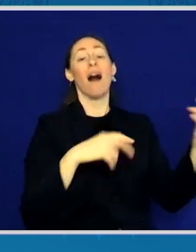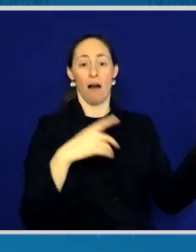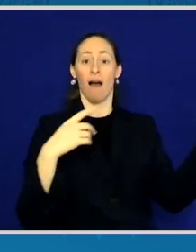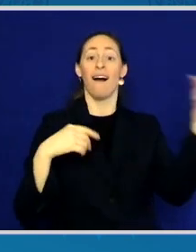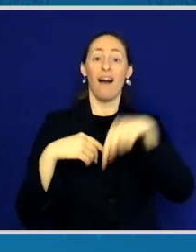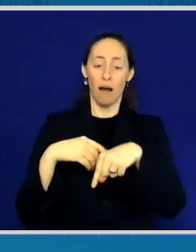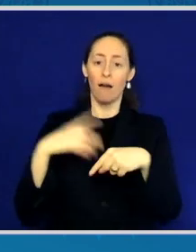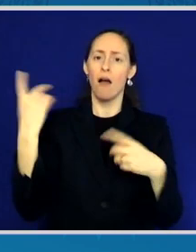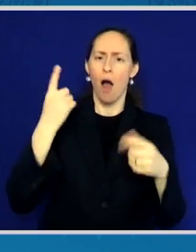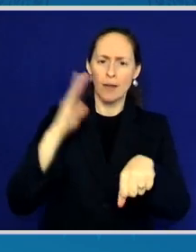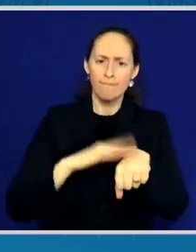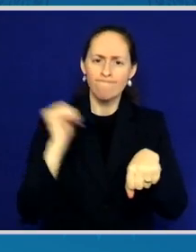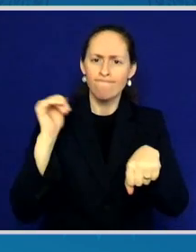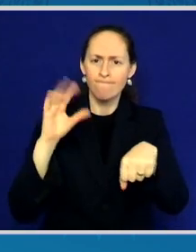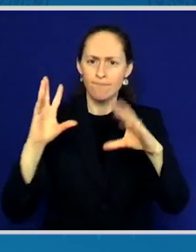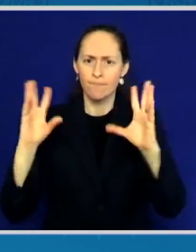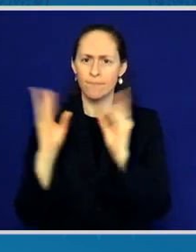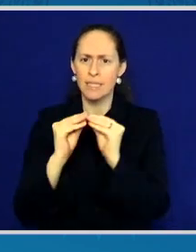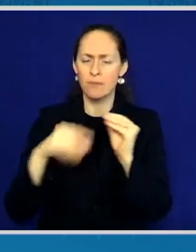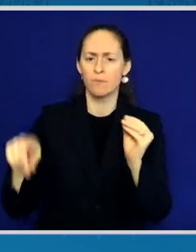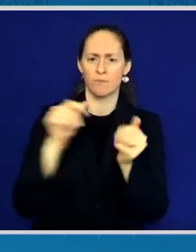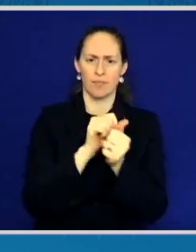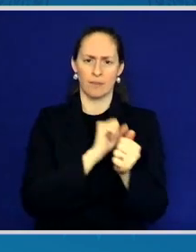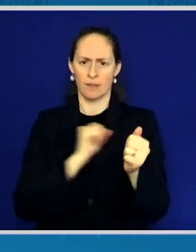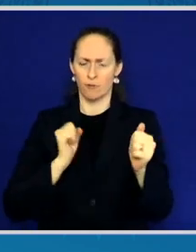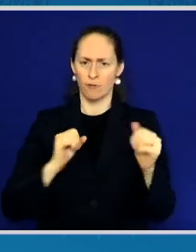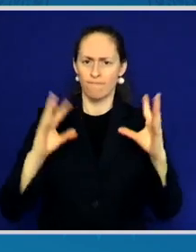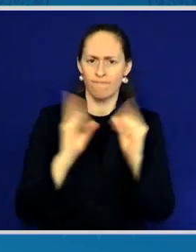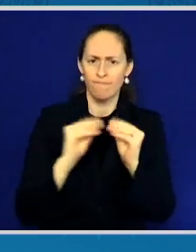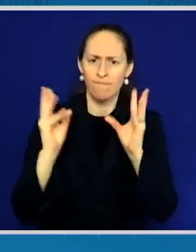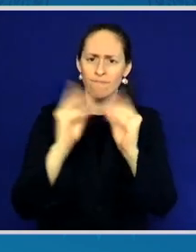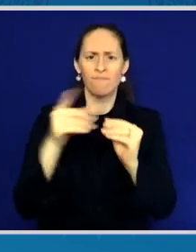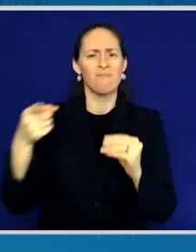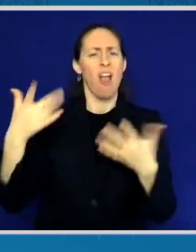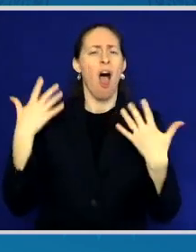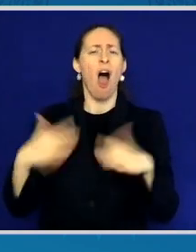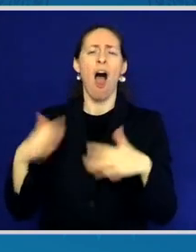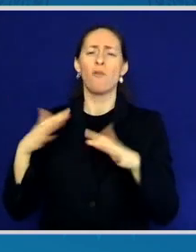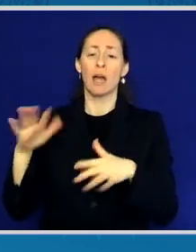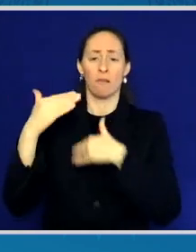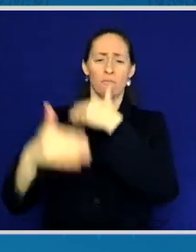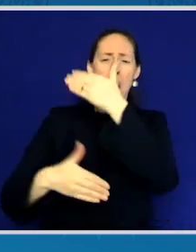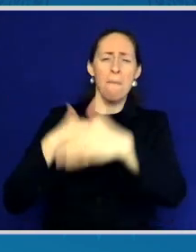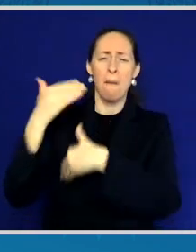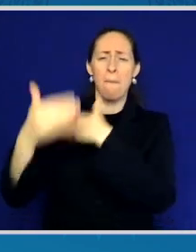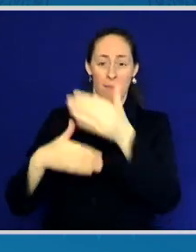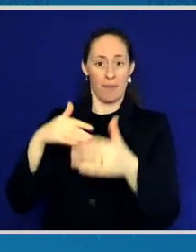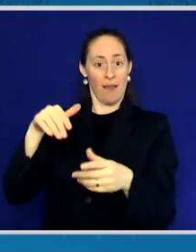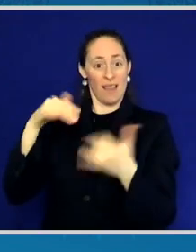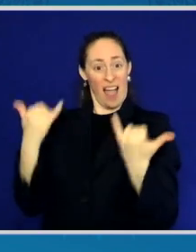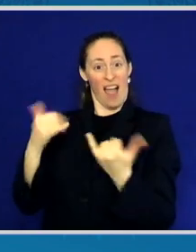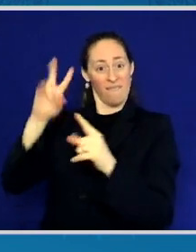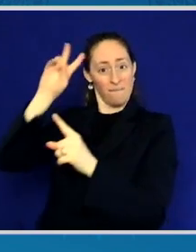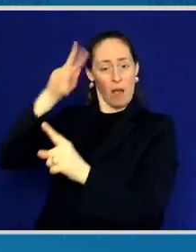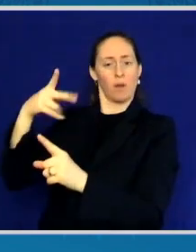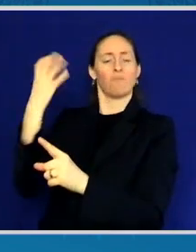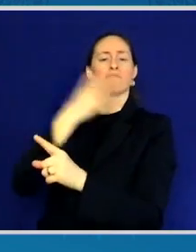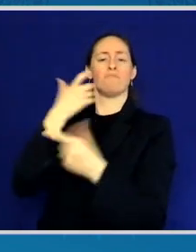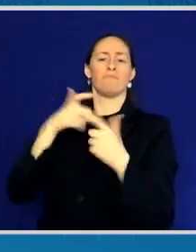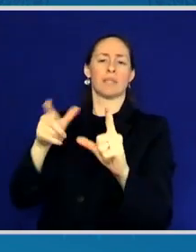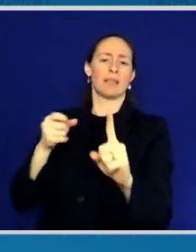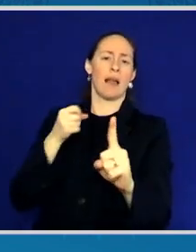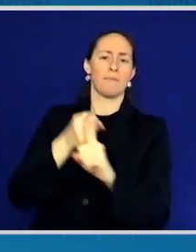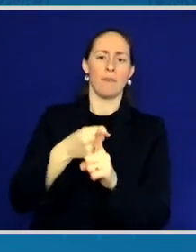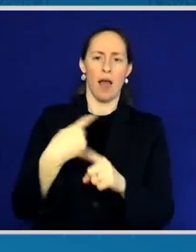she has made such a difference as vice president already. I want to tell one story before turning it over to her. We